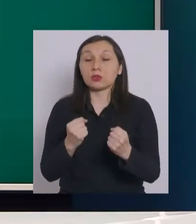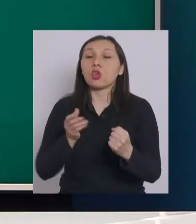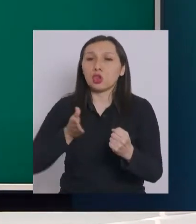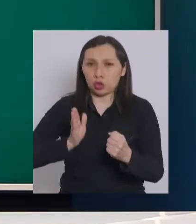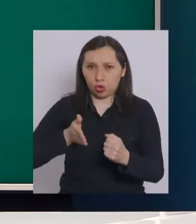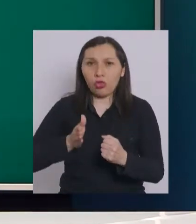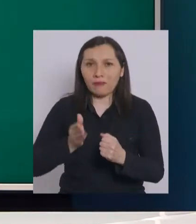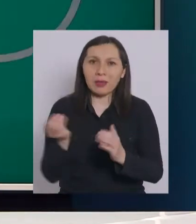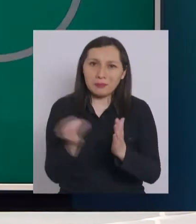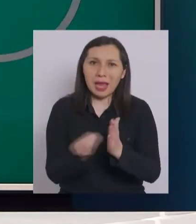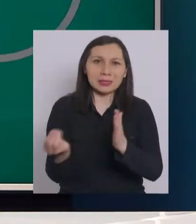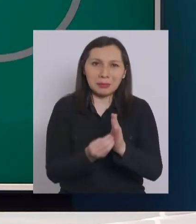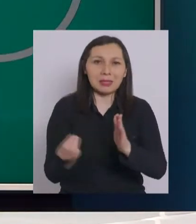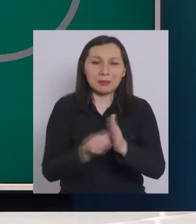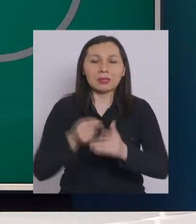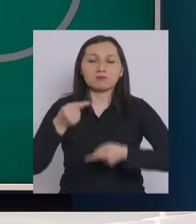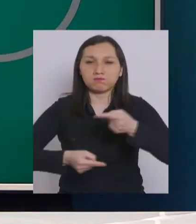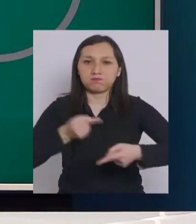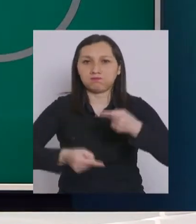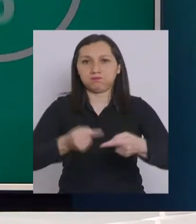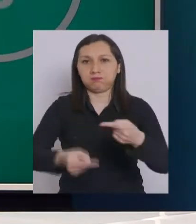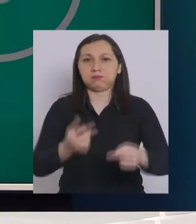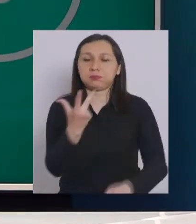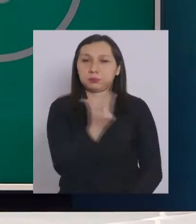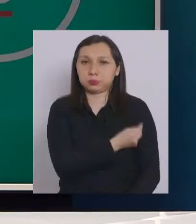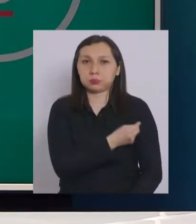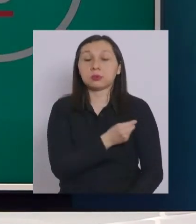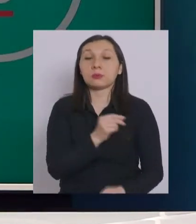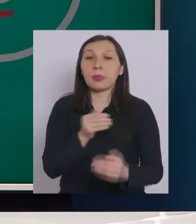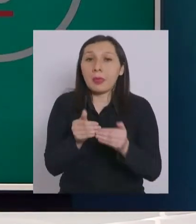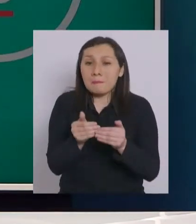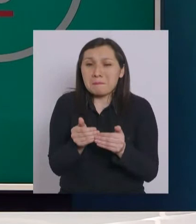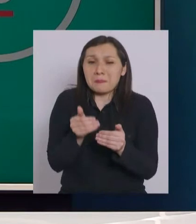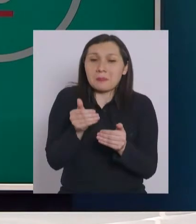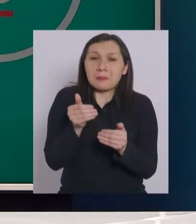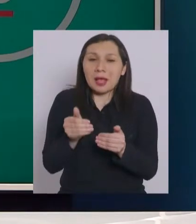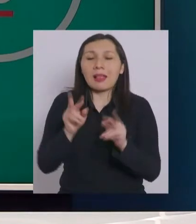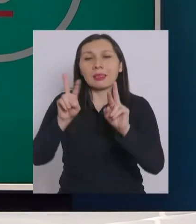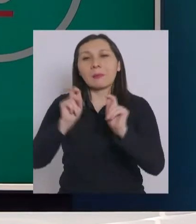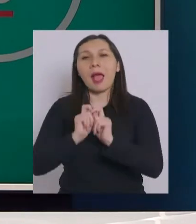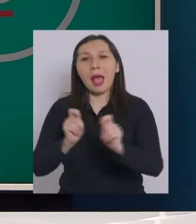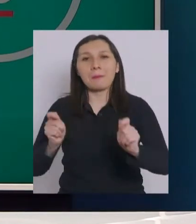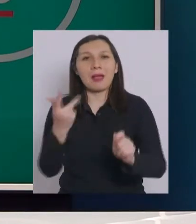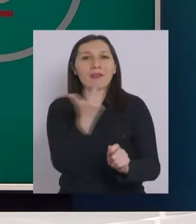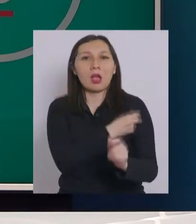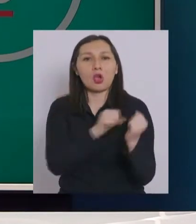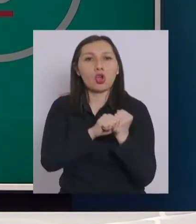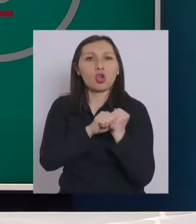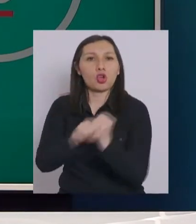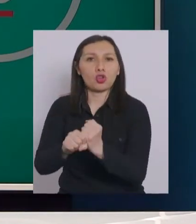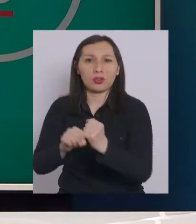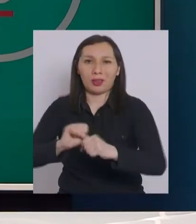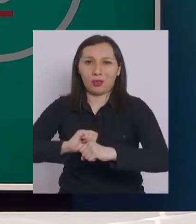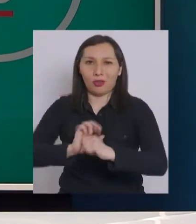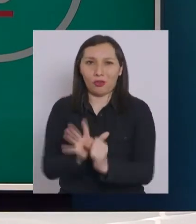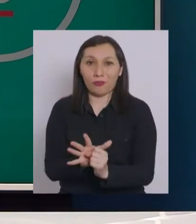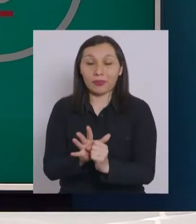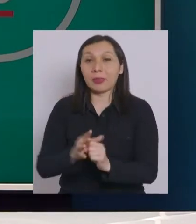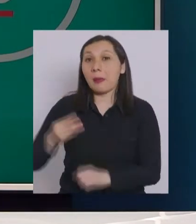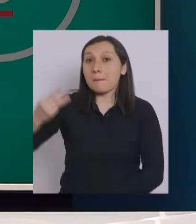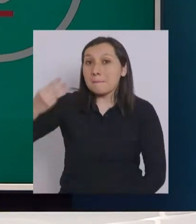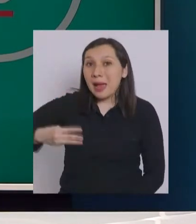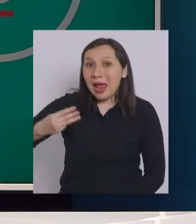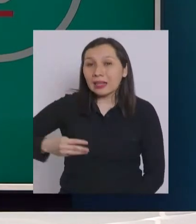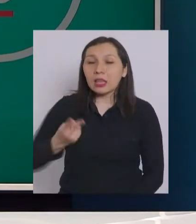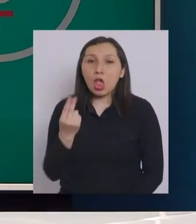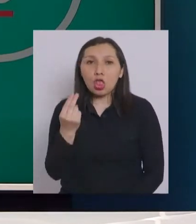booster dose, and we will continue to advance in this process. We will give an additional step ahead in the campaign of